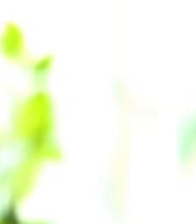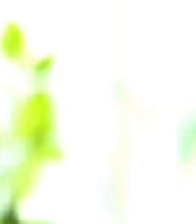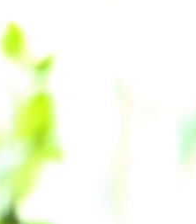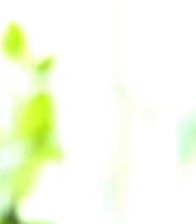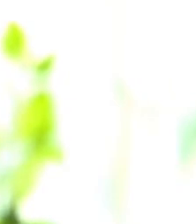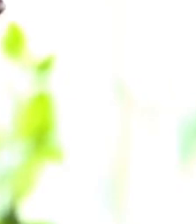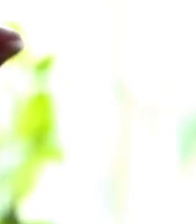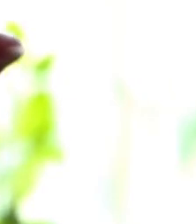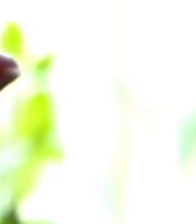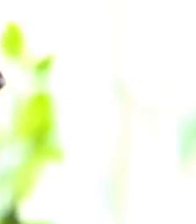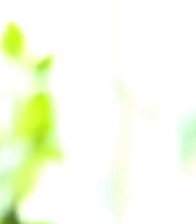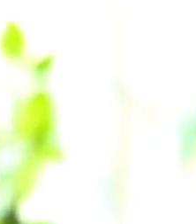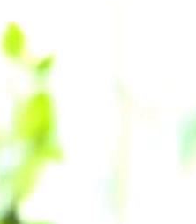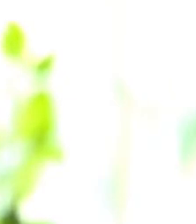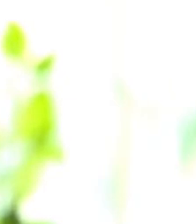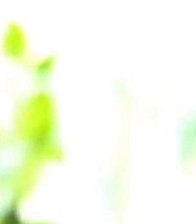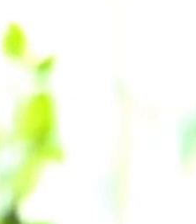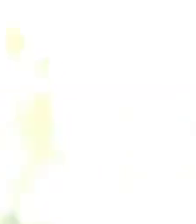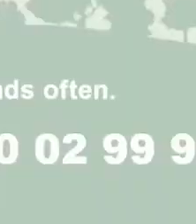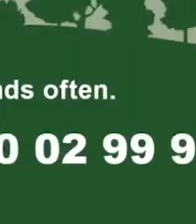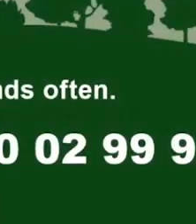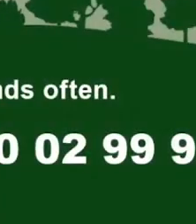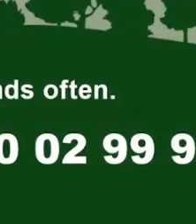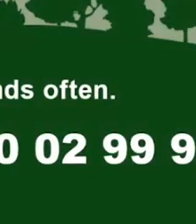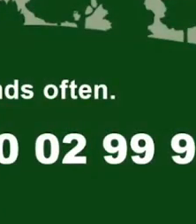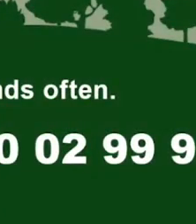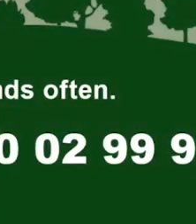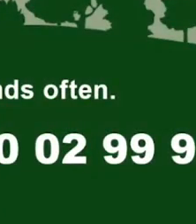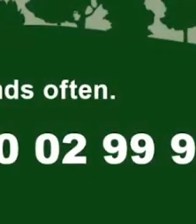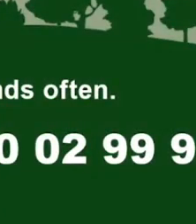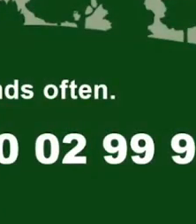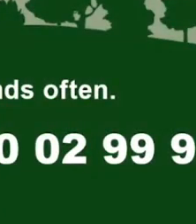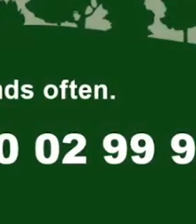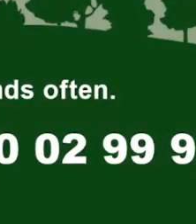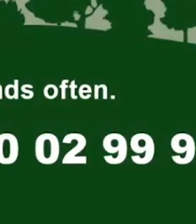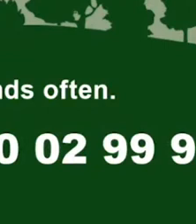social distancing requirements, be a responsible citizen.